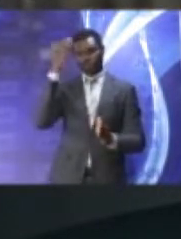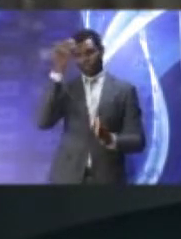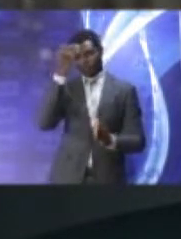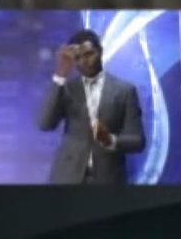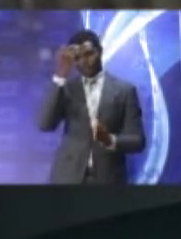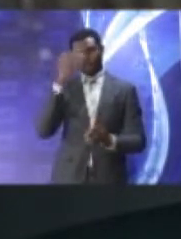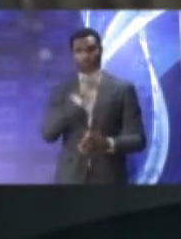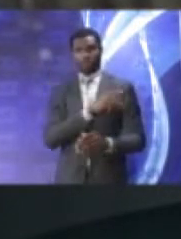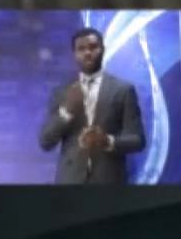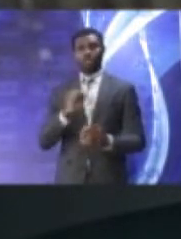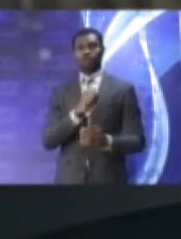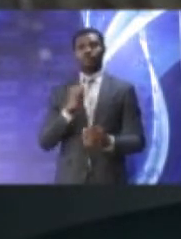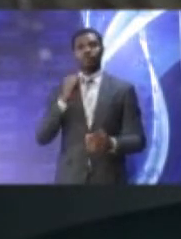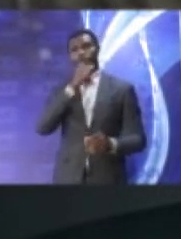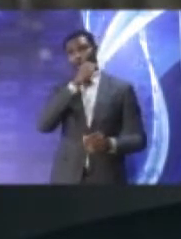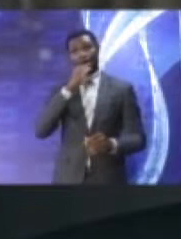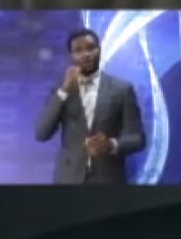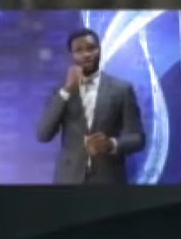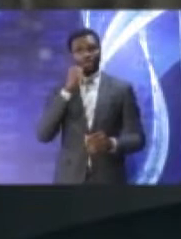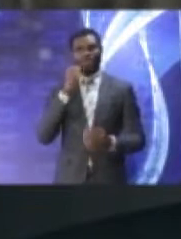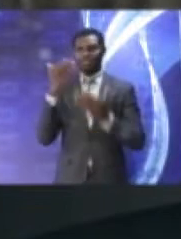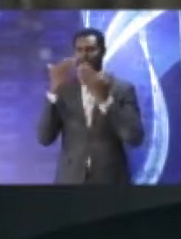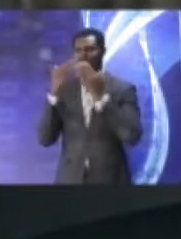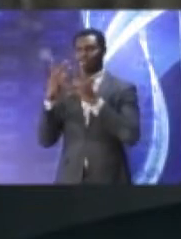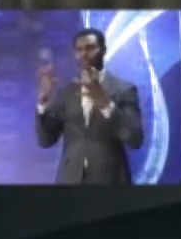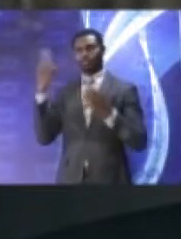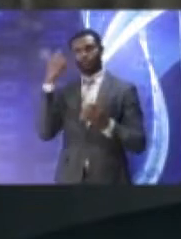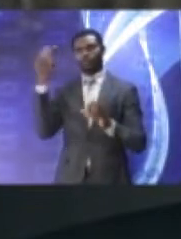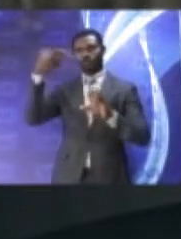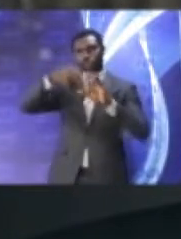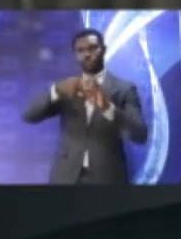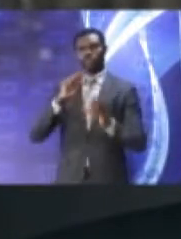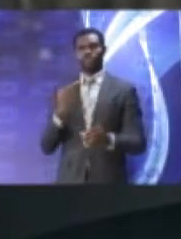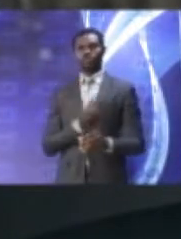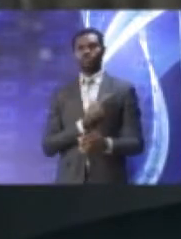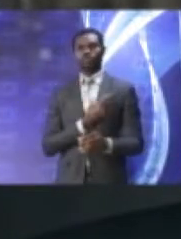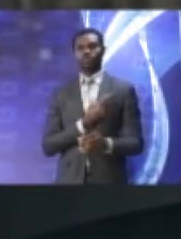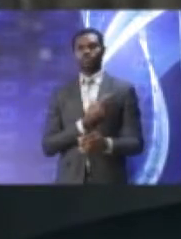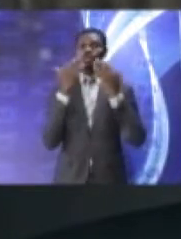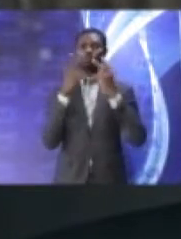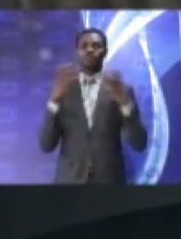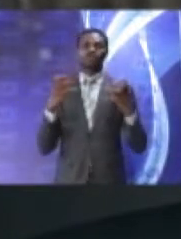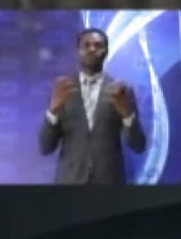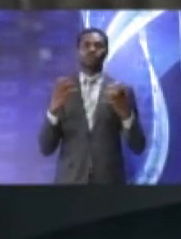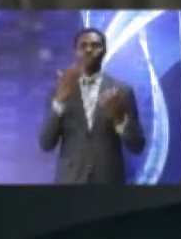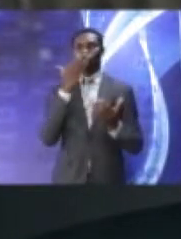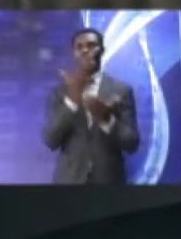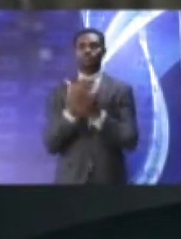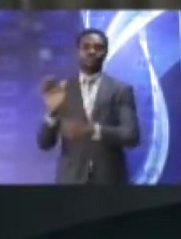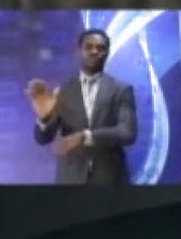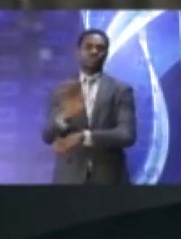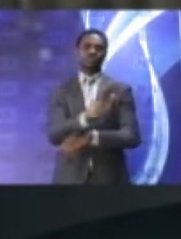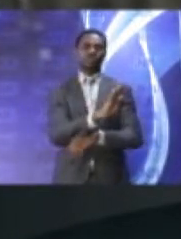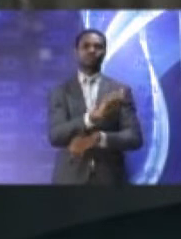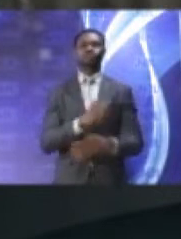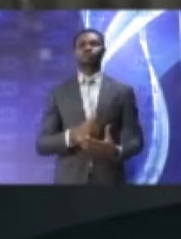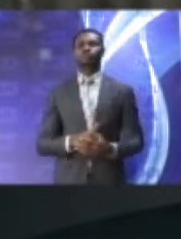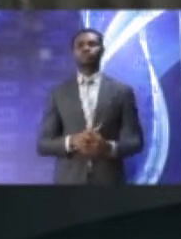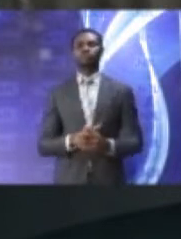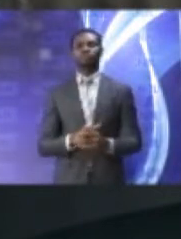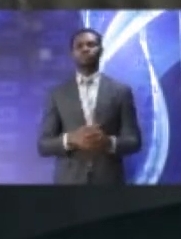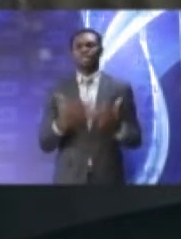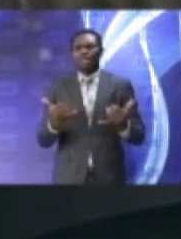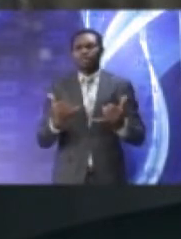Thank you very much for joining us. Thank you very much. Good evening, right. Viewers. Okay, now this outbreak of swine fever